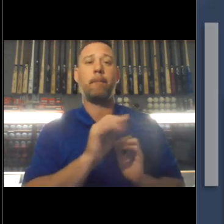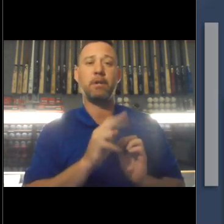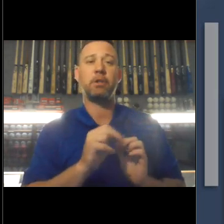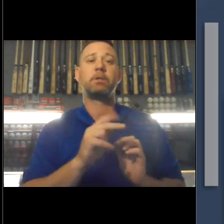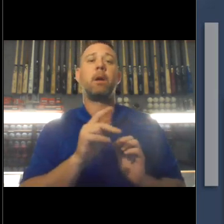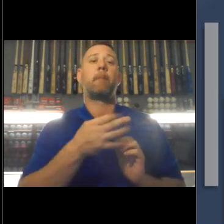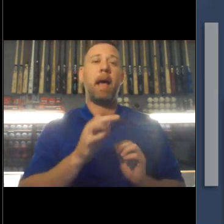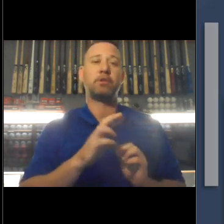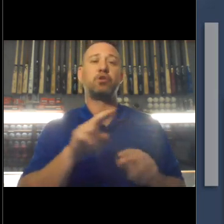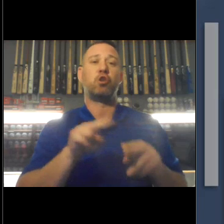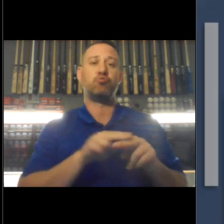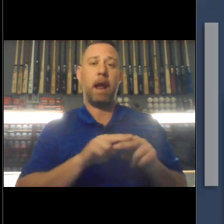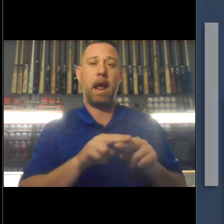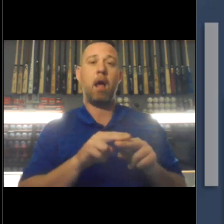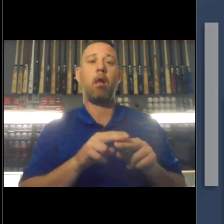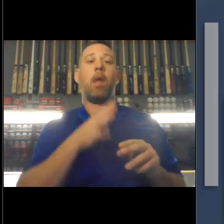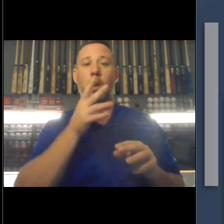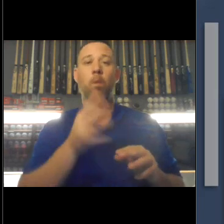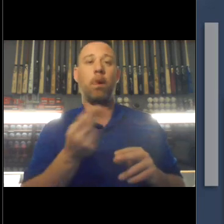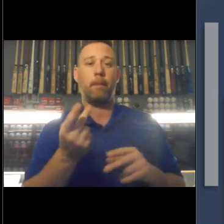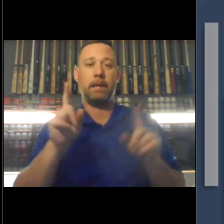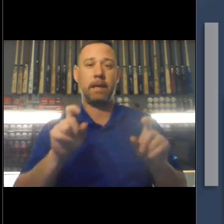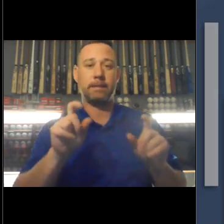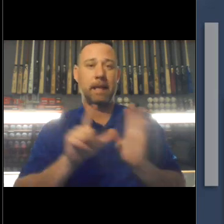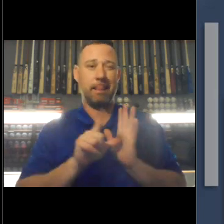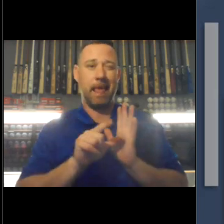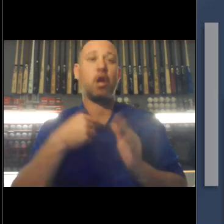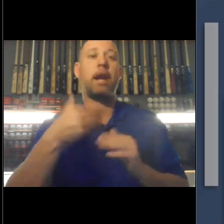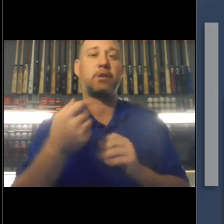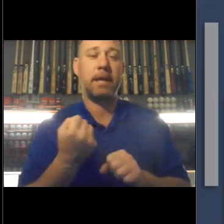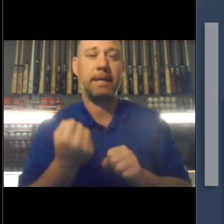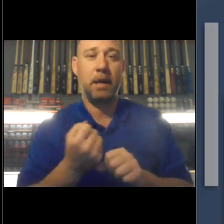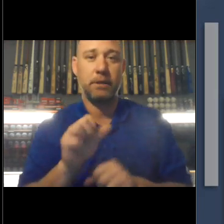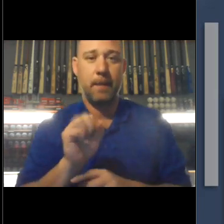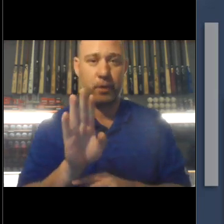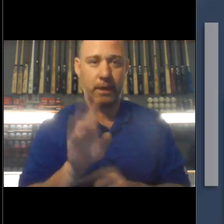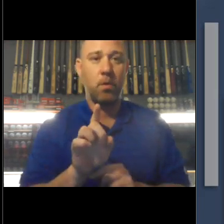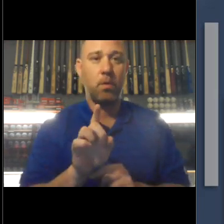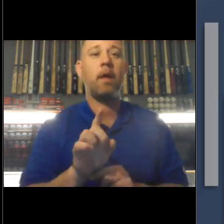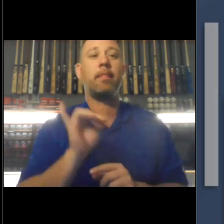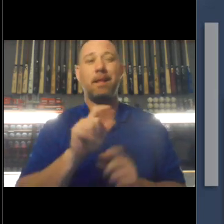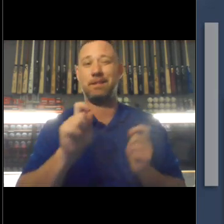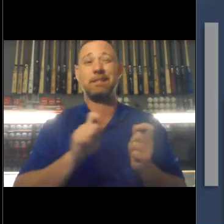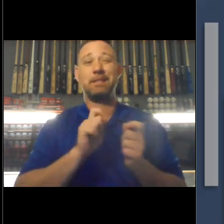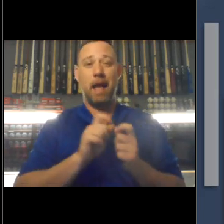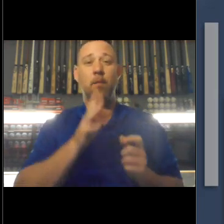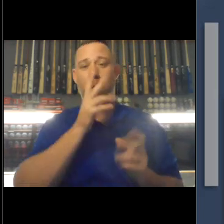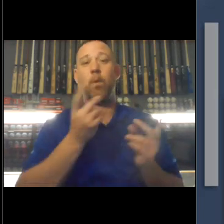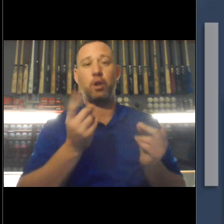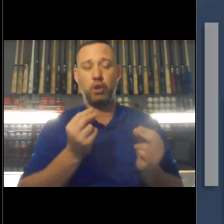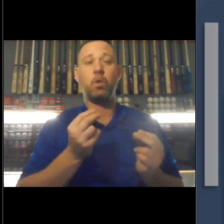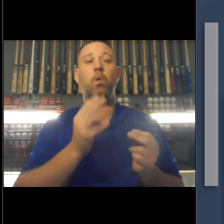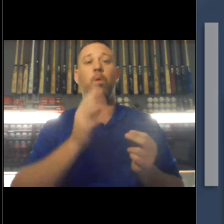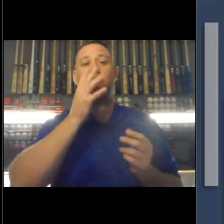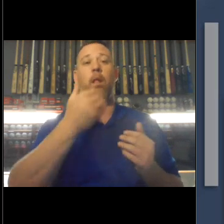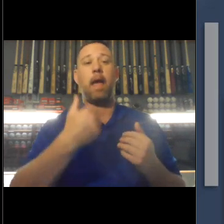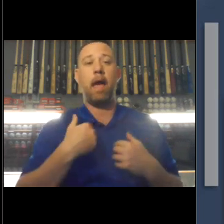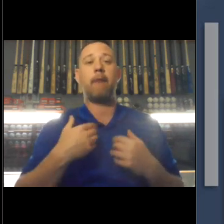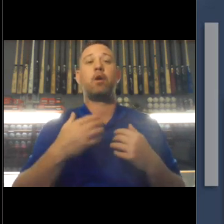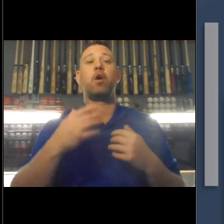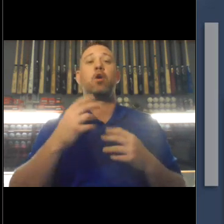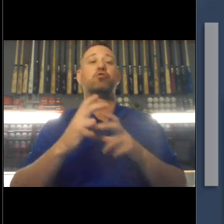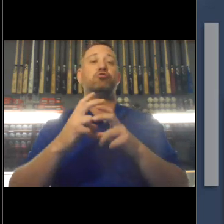rail vehicle that we'll be testing later next year in San Bernardino. And actually, that's exactly what we're going to do. We're going to have fuel